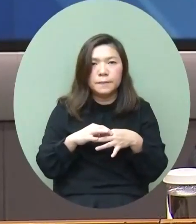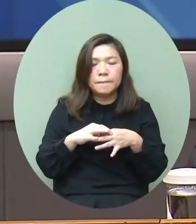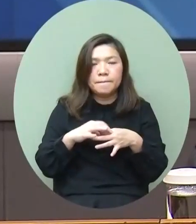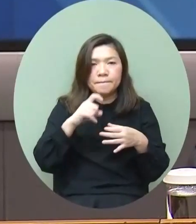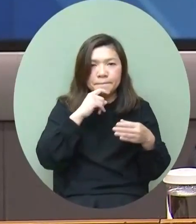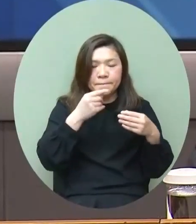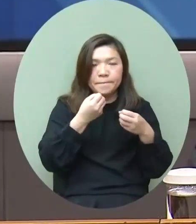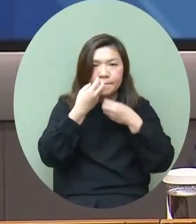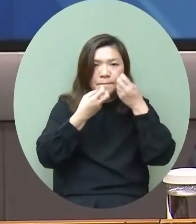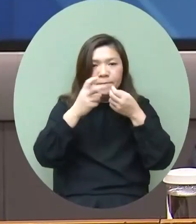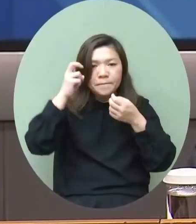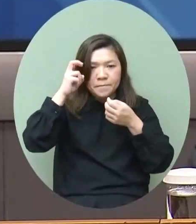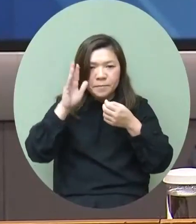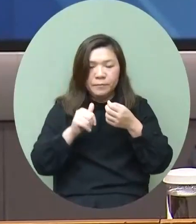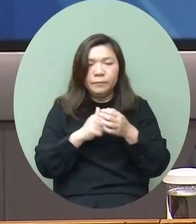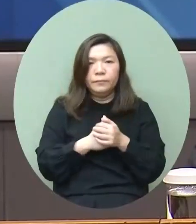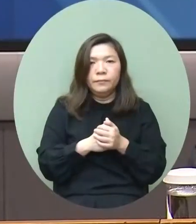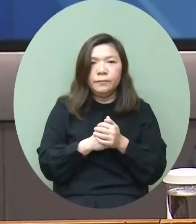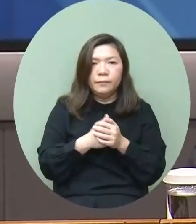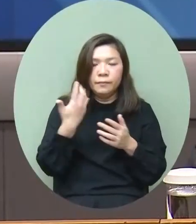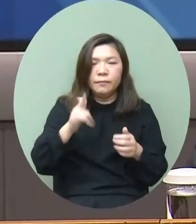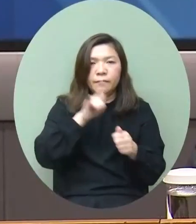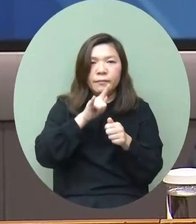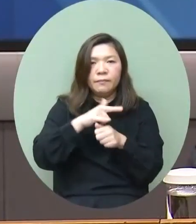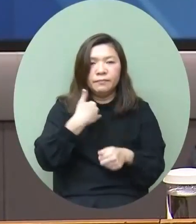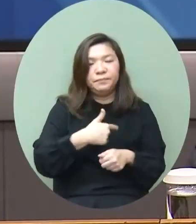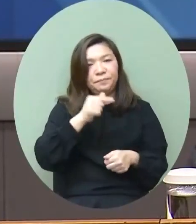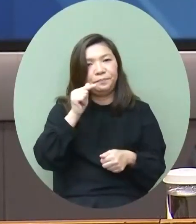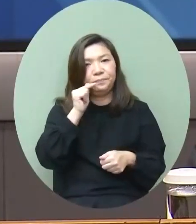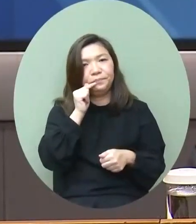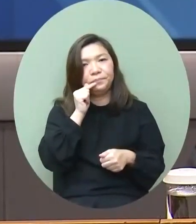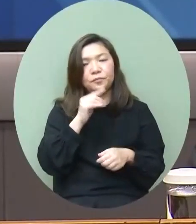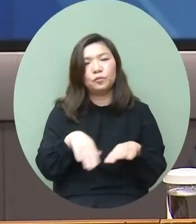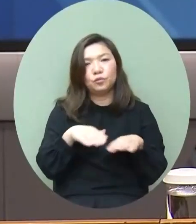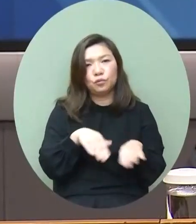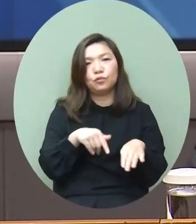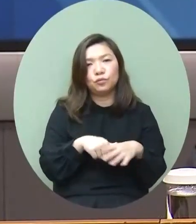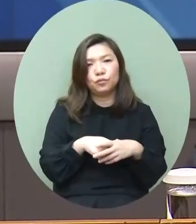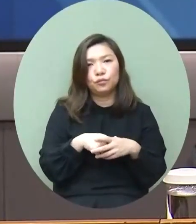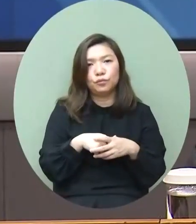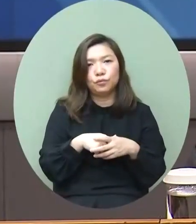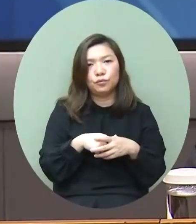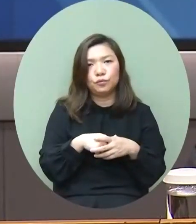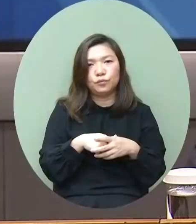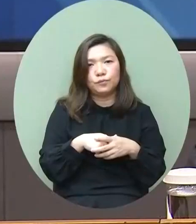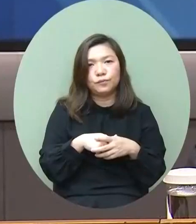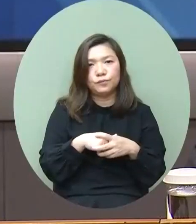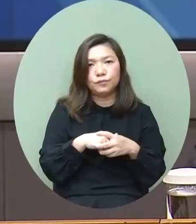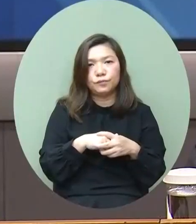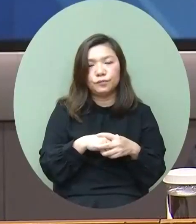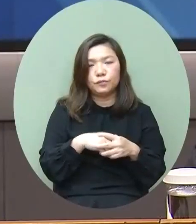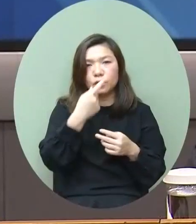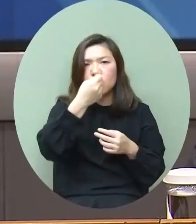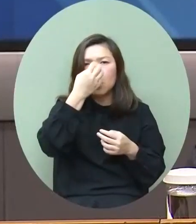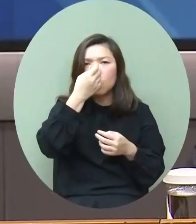one and number two and the key message I want to convey is regarding Hong Kong being open to business because after all it will look